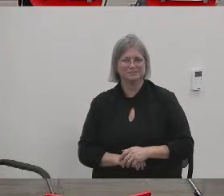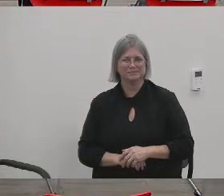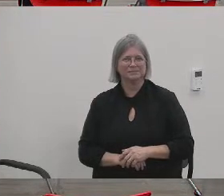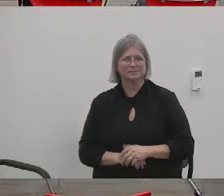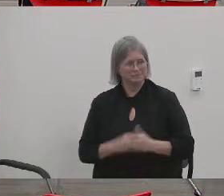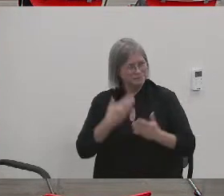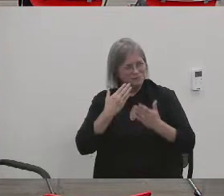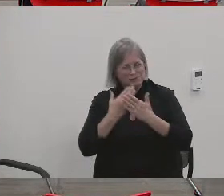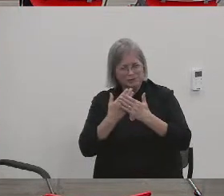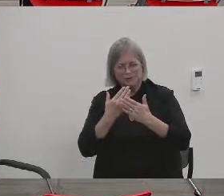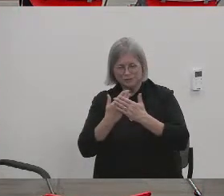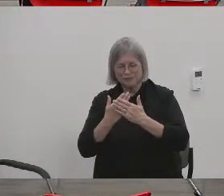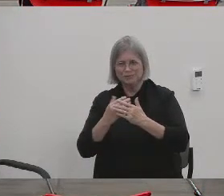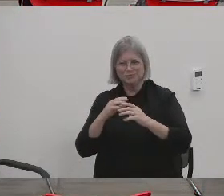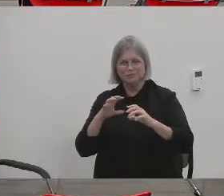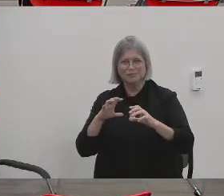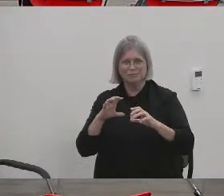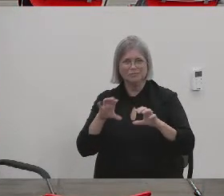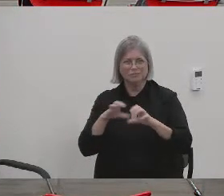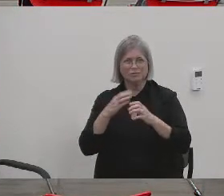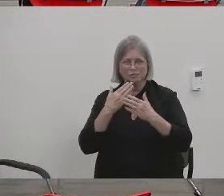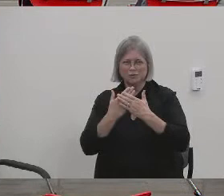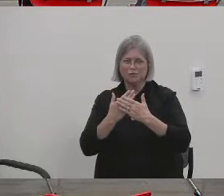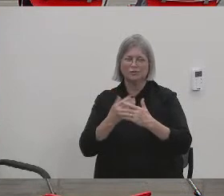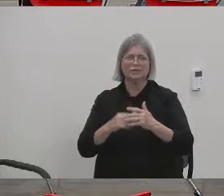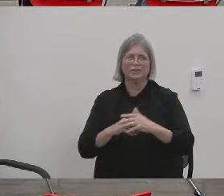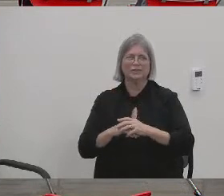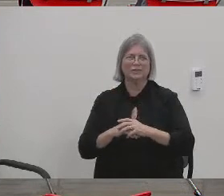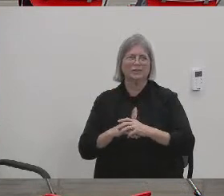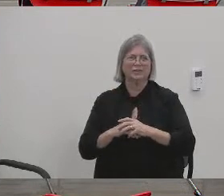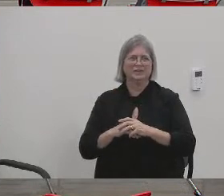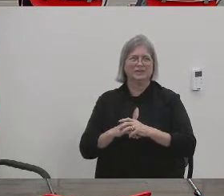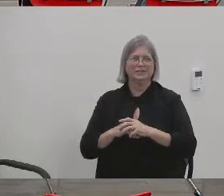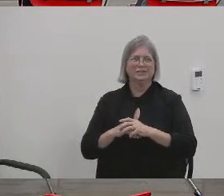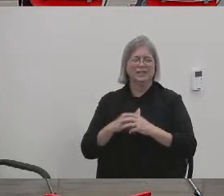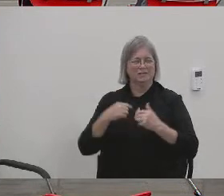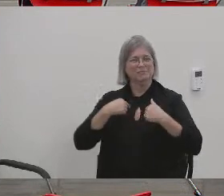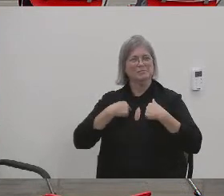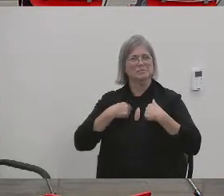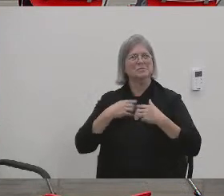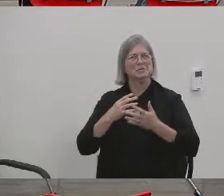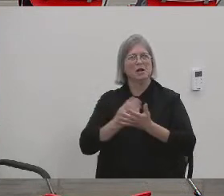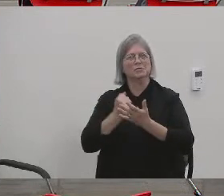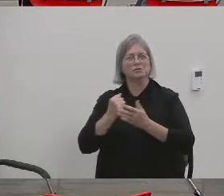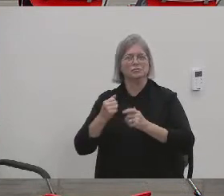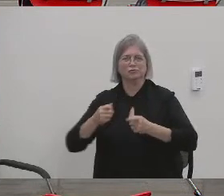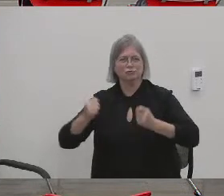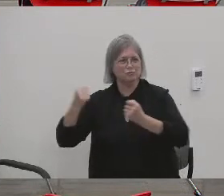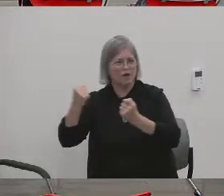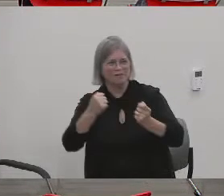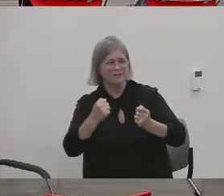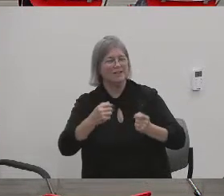Well done, well done. I had the opportunity to drive through there. The